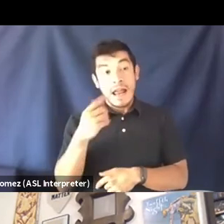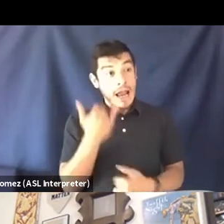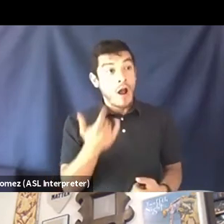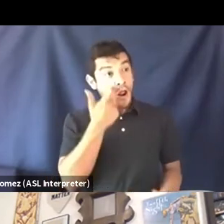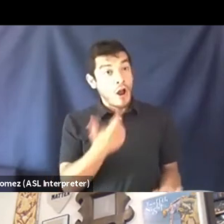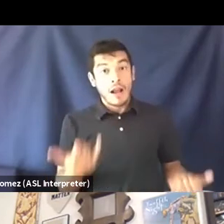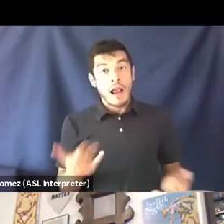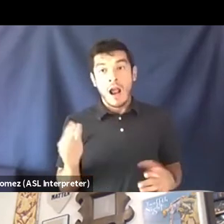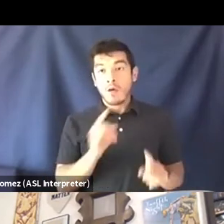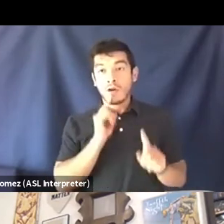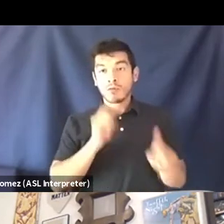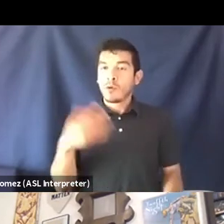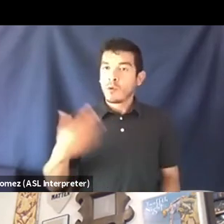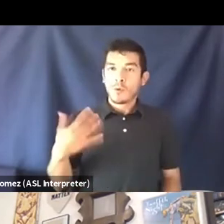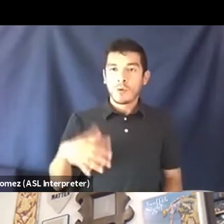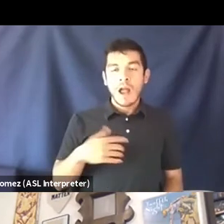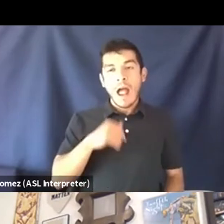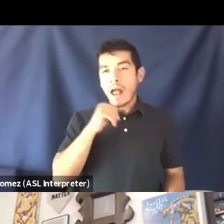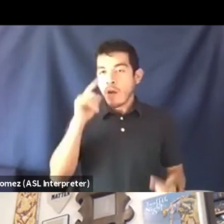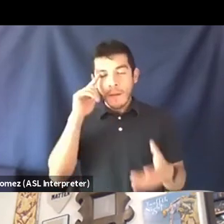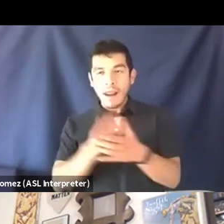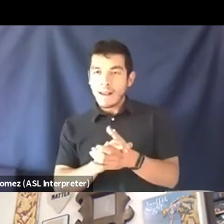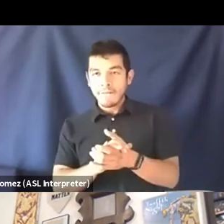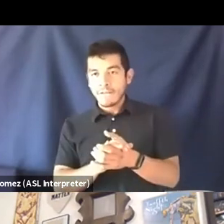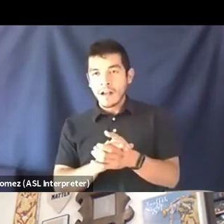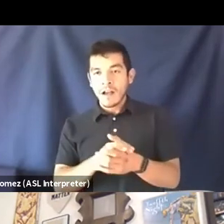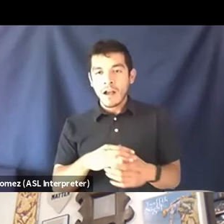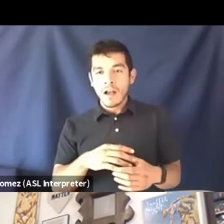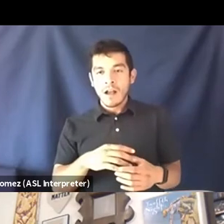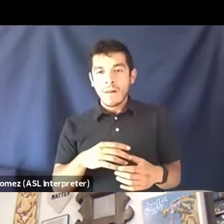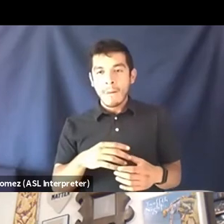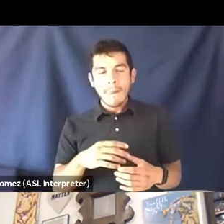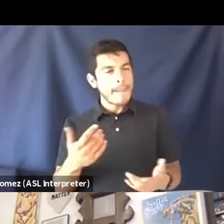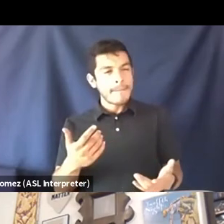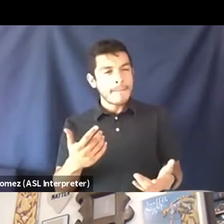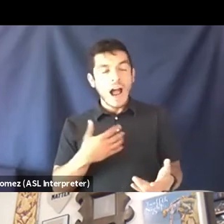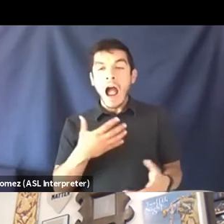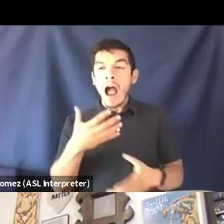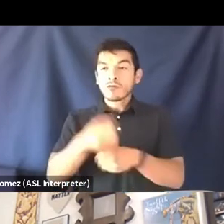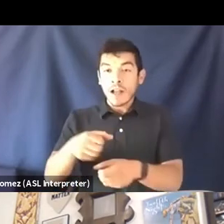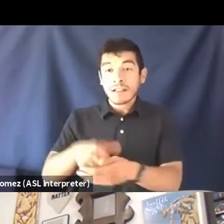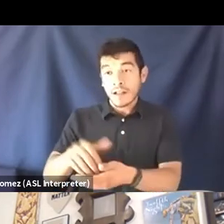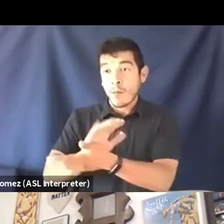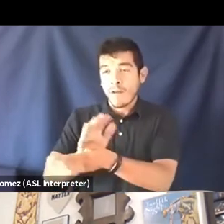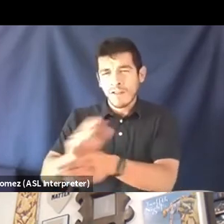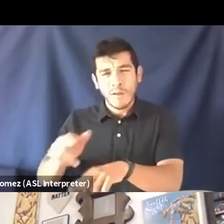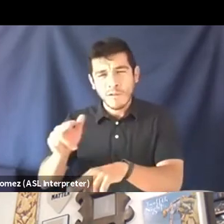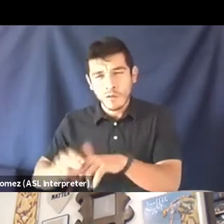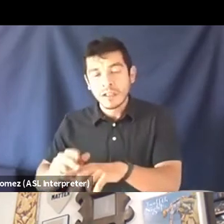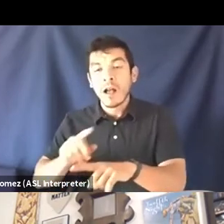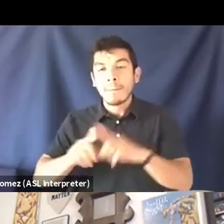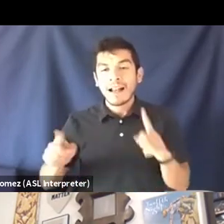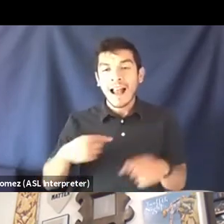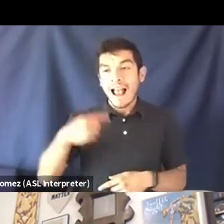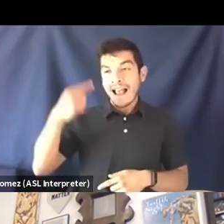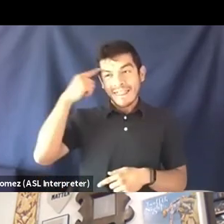And look at the response. I don't believe that we would have gotten, I trust in the film, don't get me wrong, but I just think that